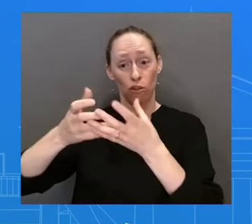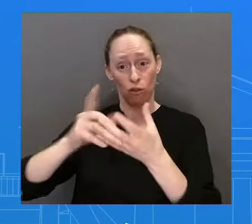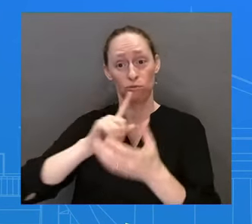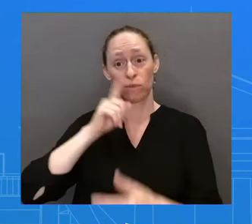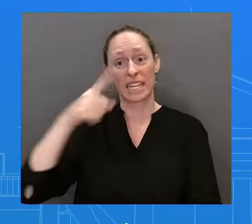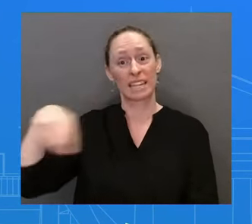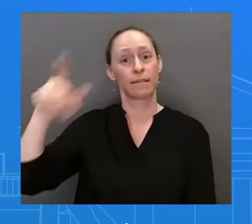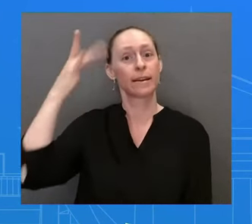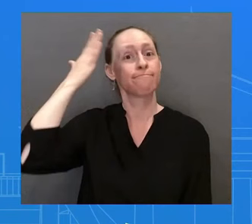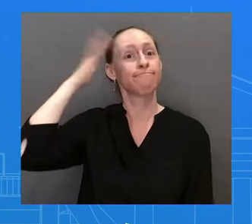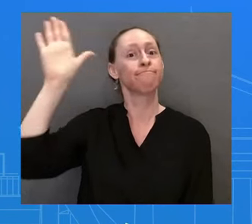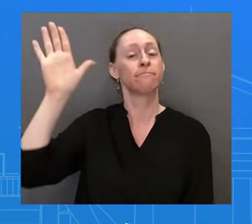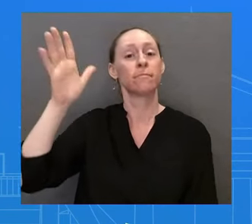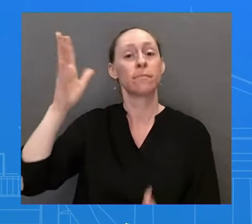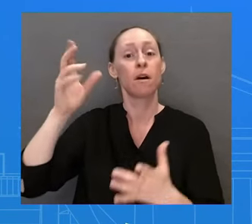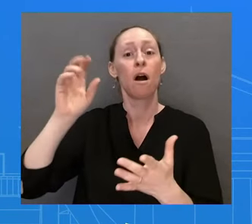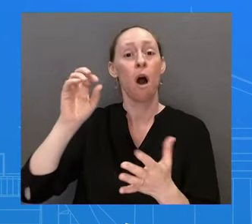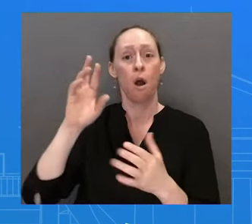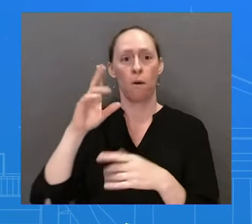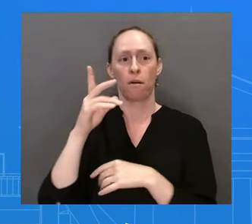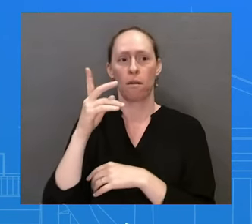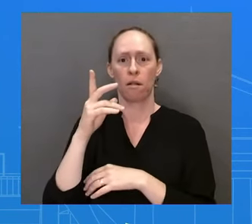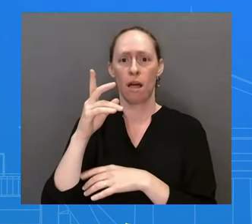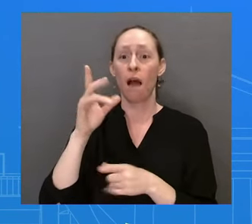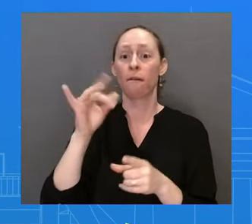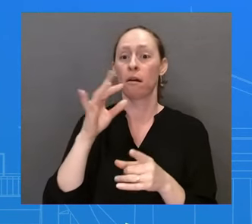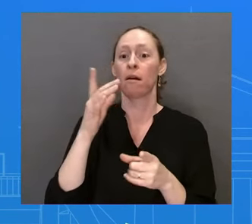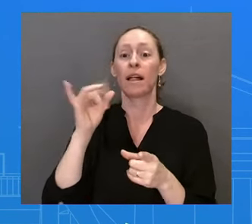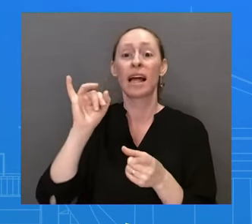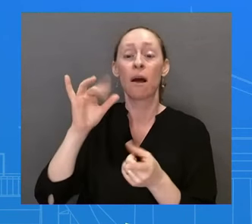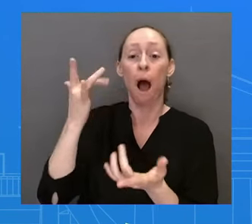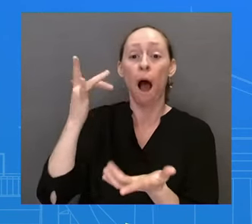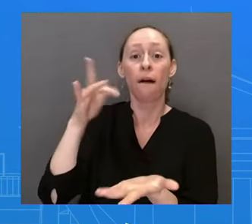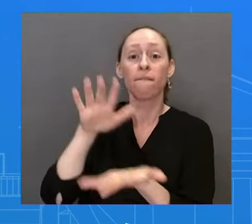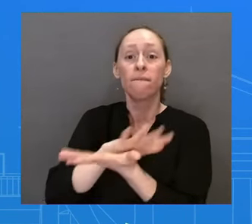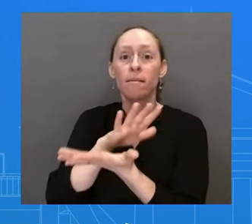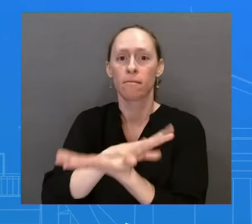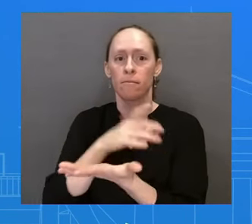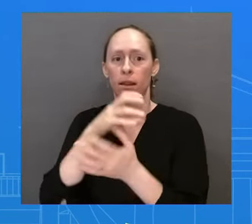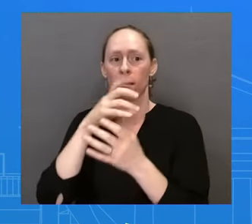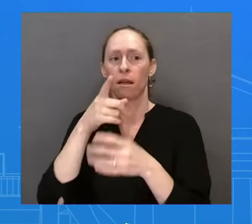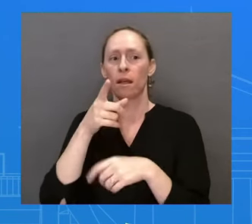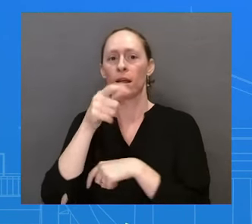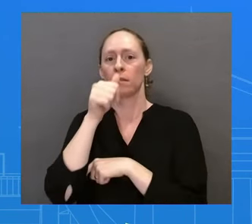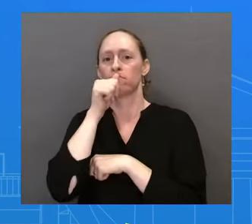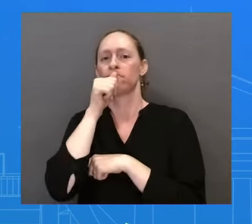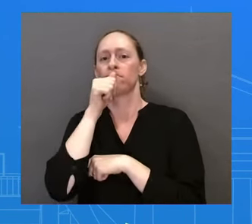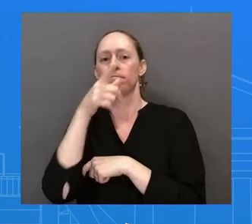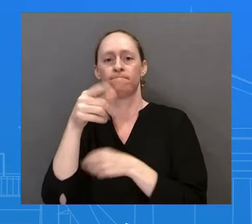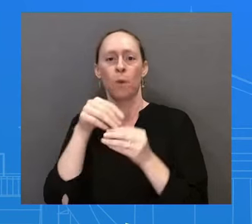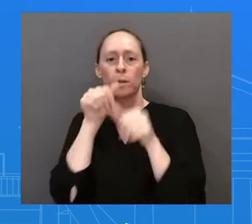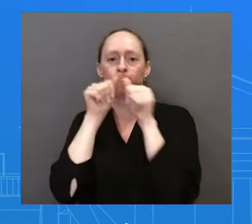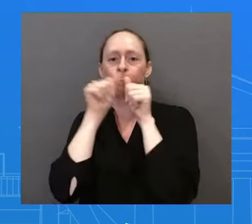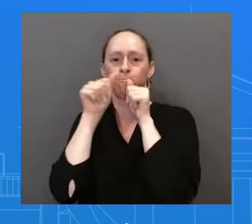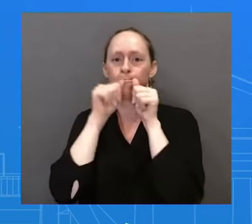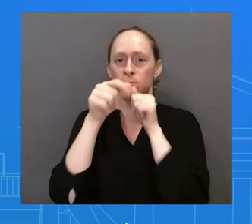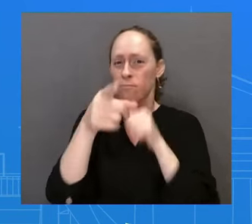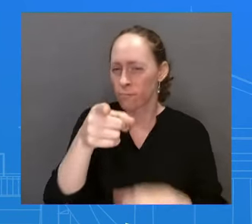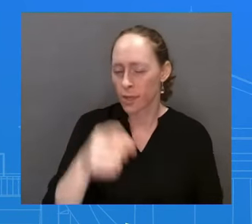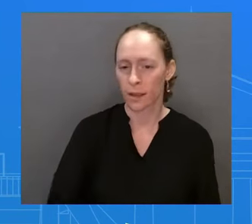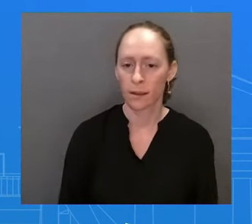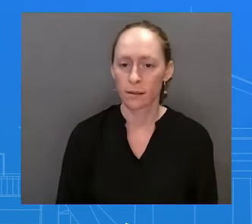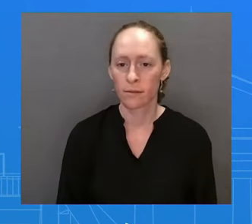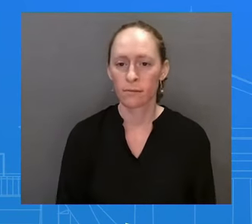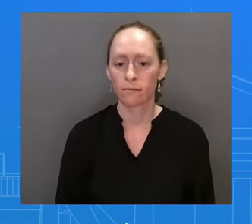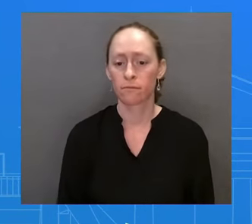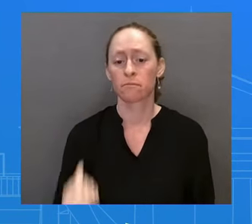What you can take to the bank, Trevor, is that we'll be as forthcoming with you as we can. There's all kinds